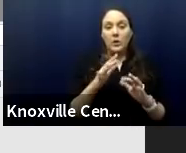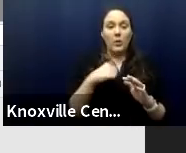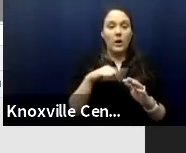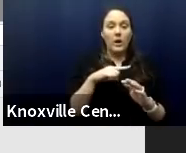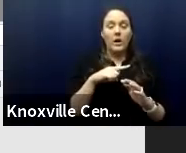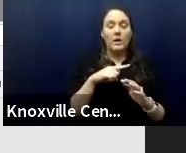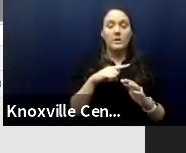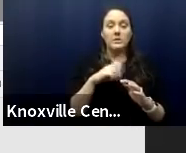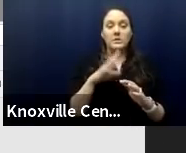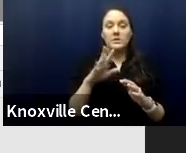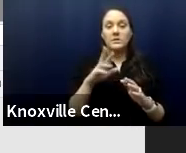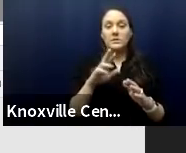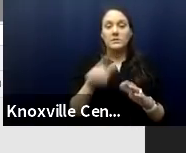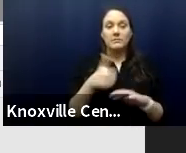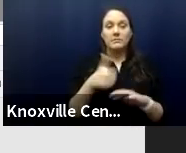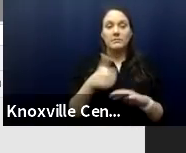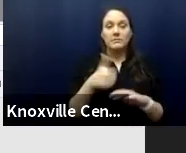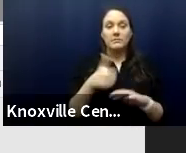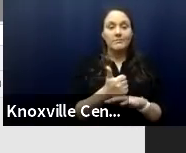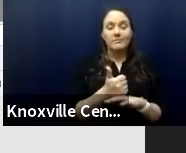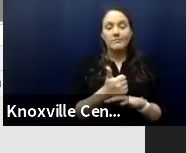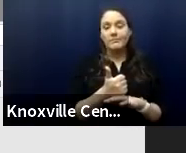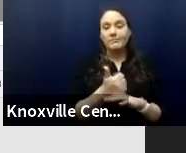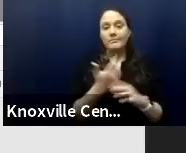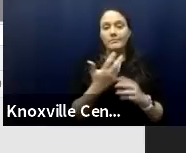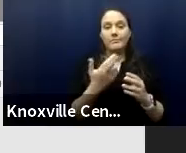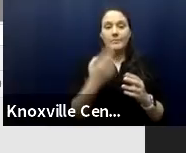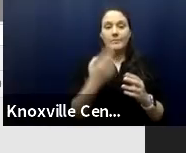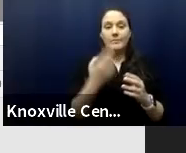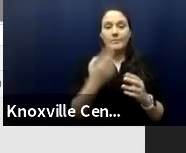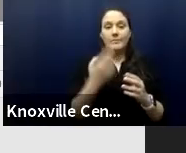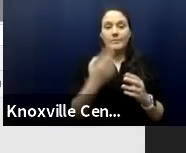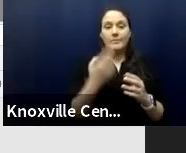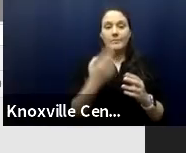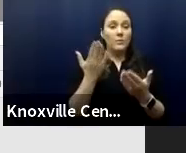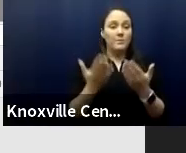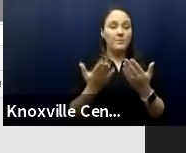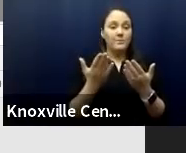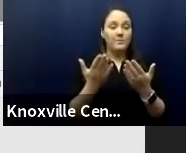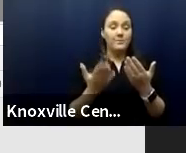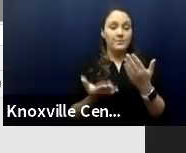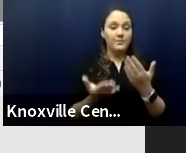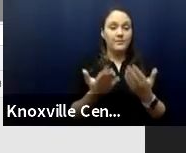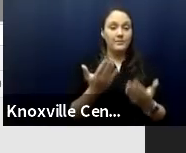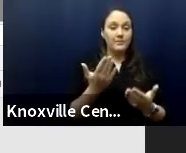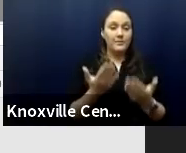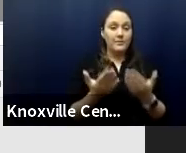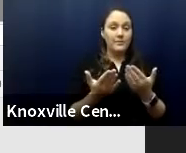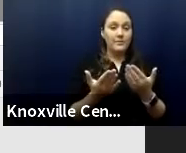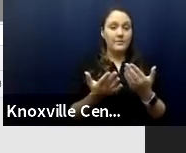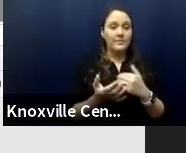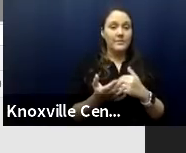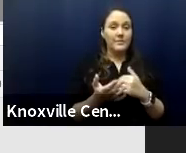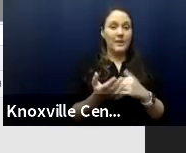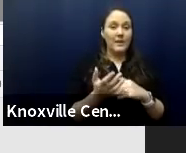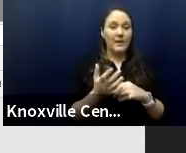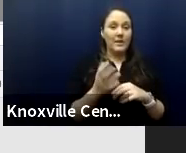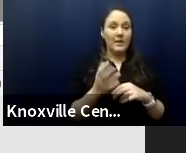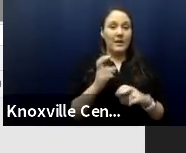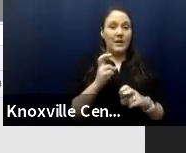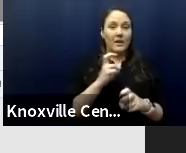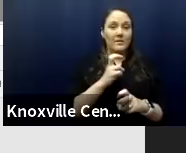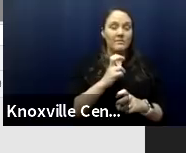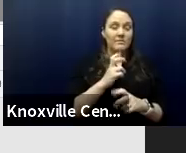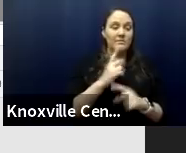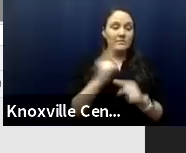it is very reasonably likely, given the difficulty with mask wearing, the